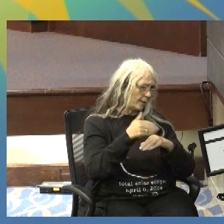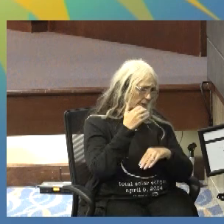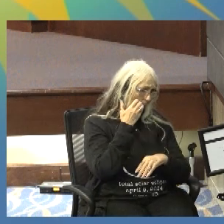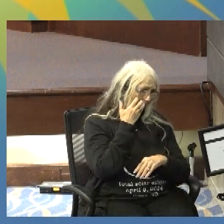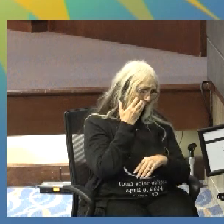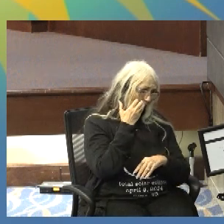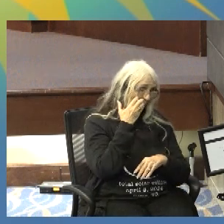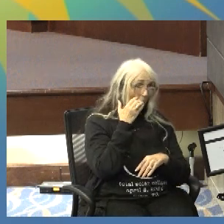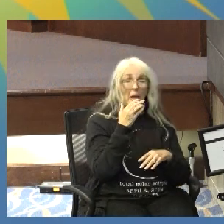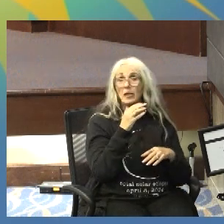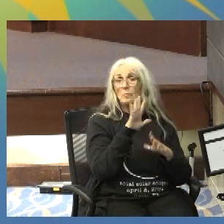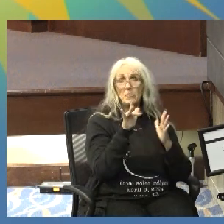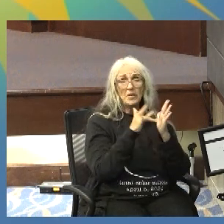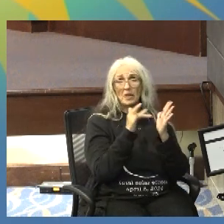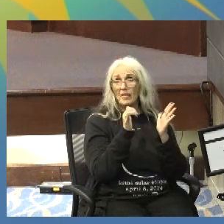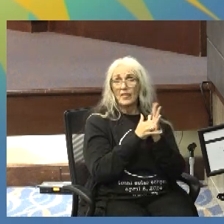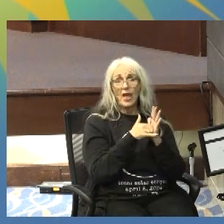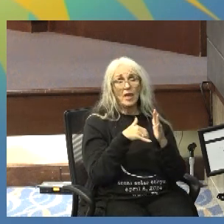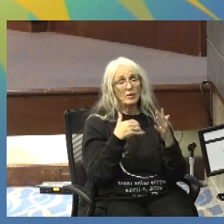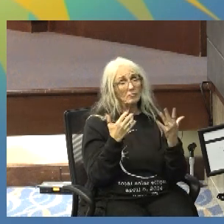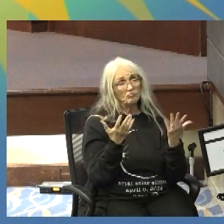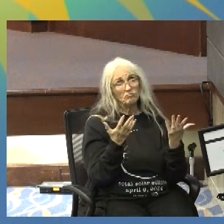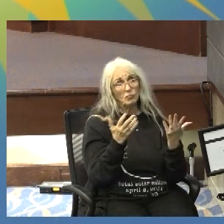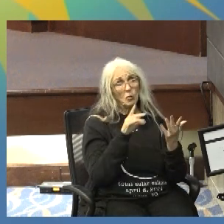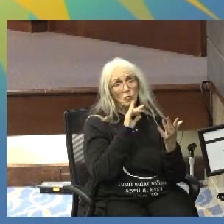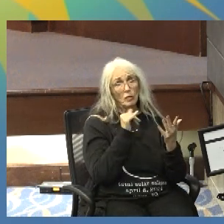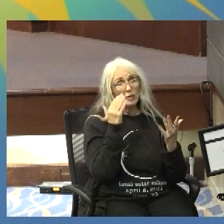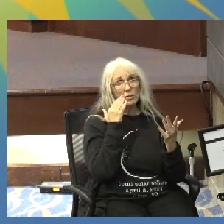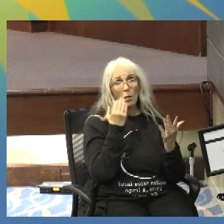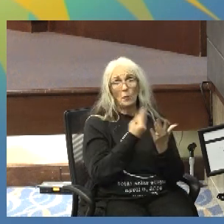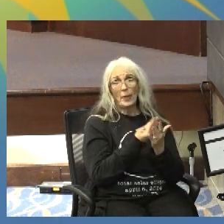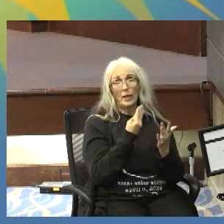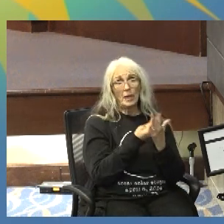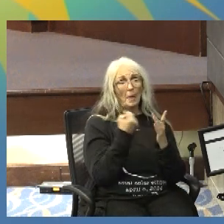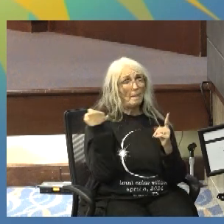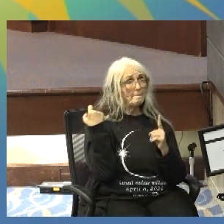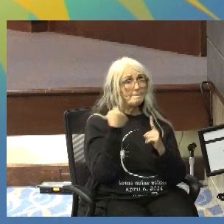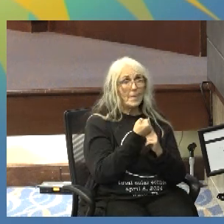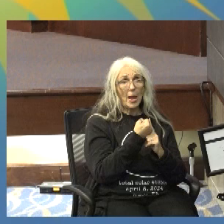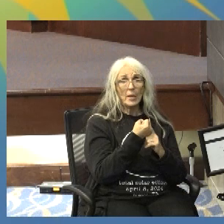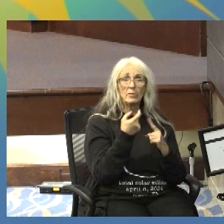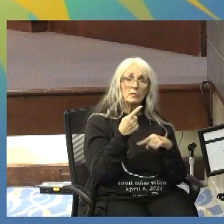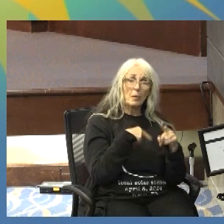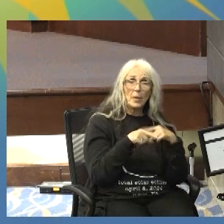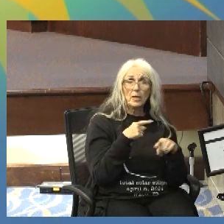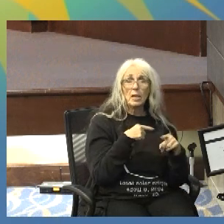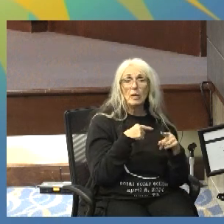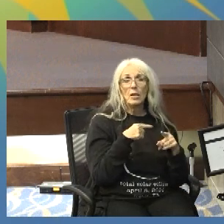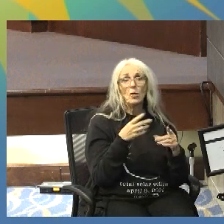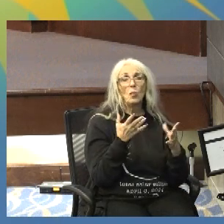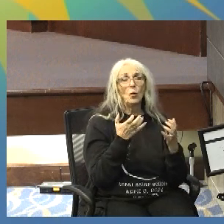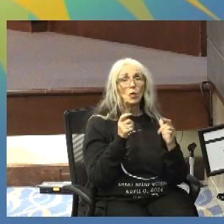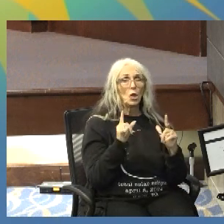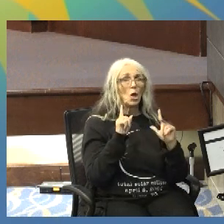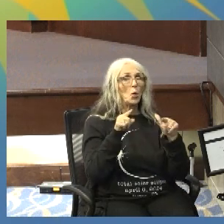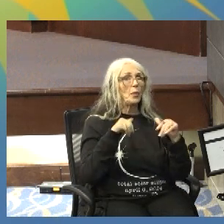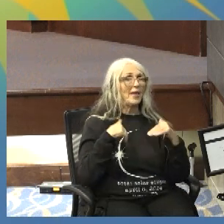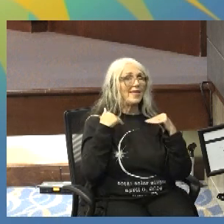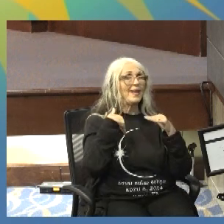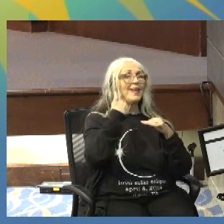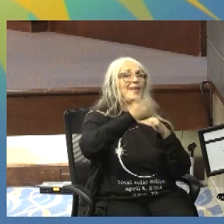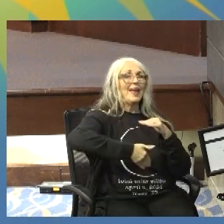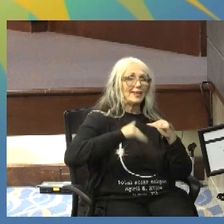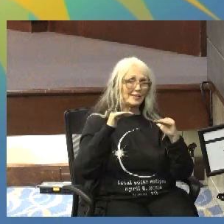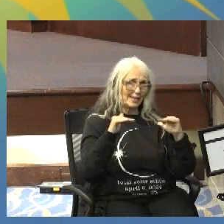But really, at the heart of it is really, you know, we know the economic impact is already coming. We wanted to take that to the next level.